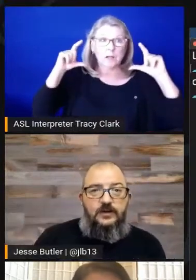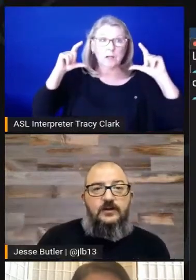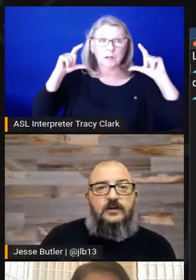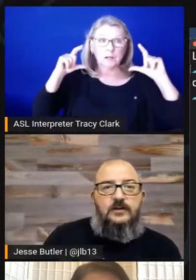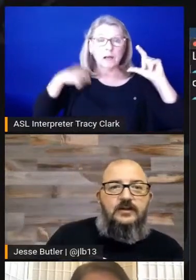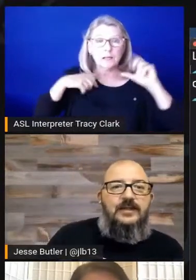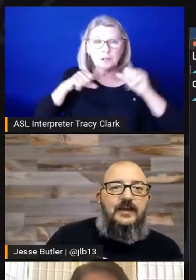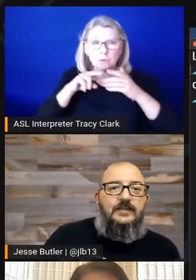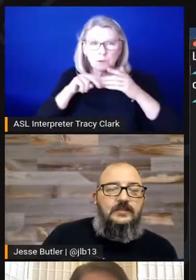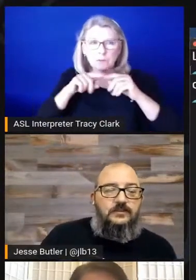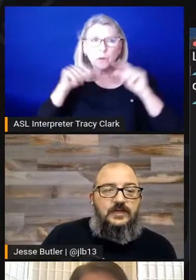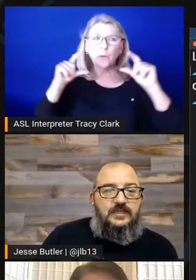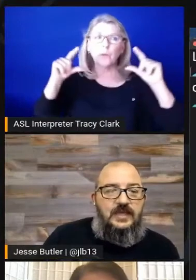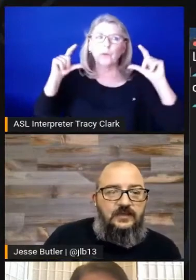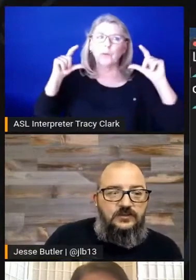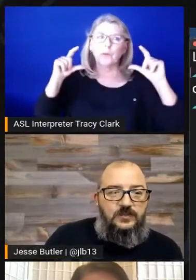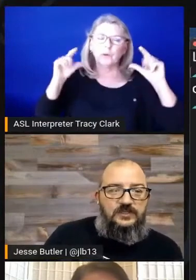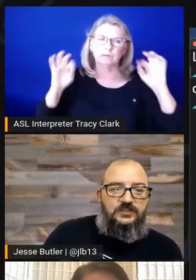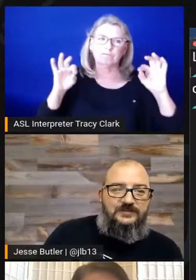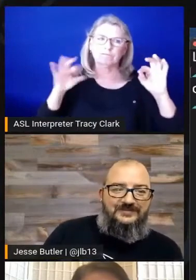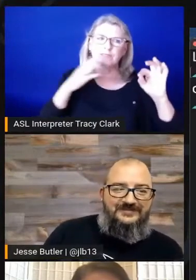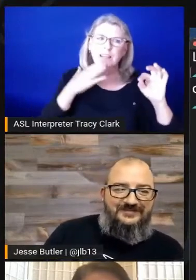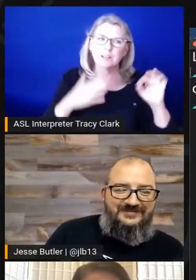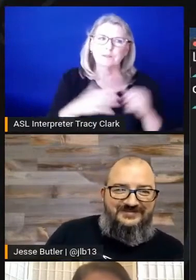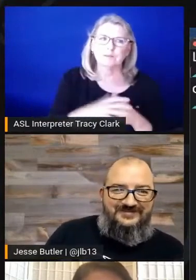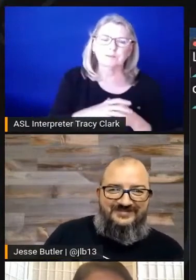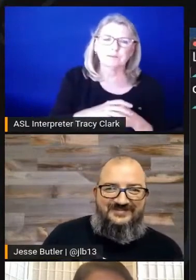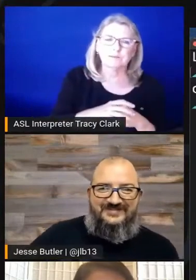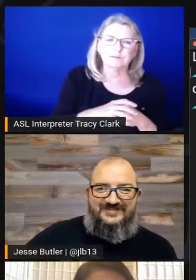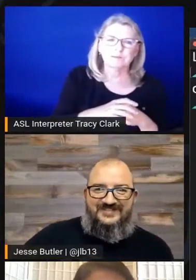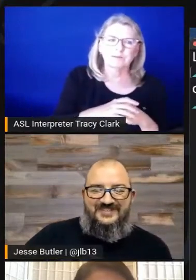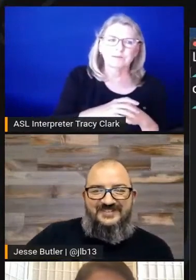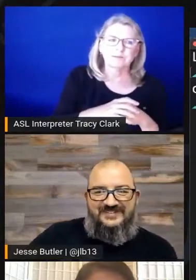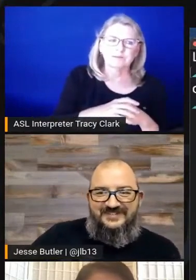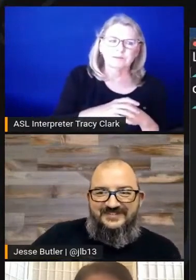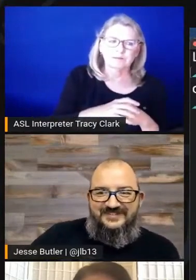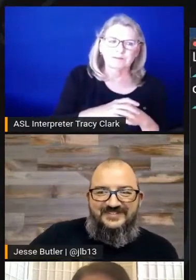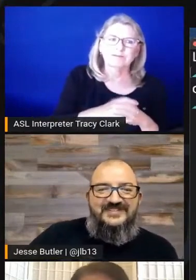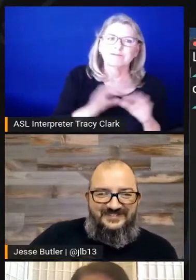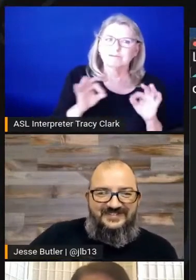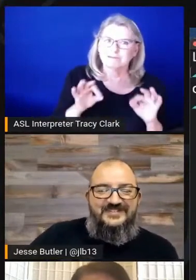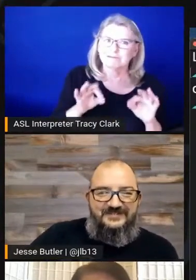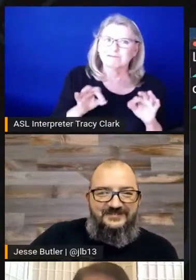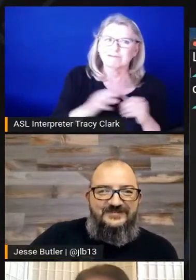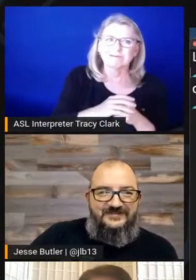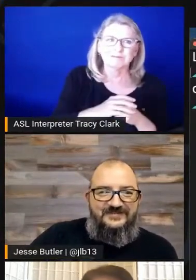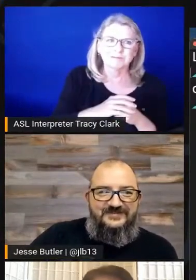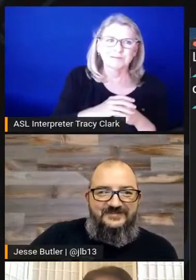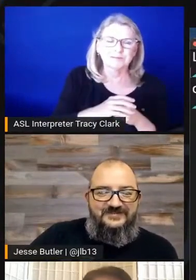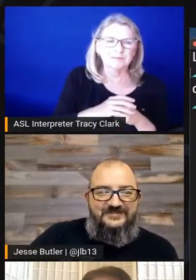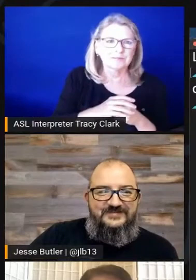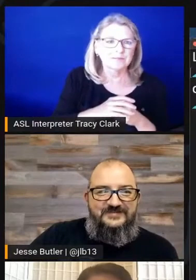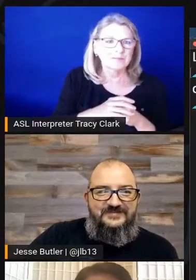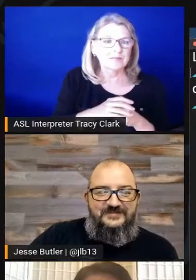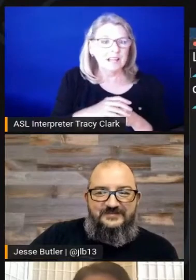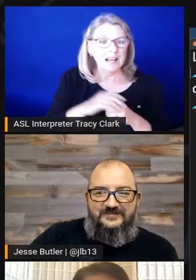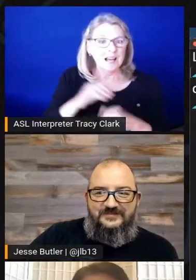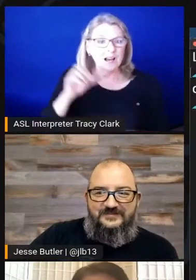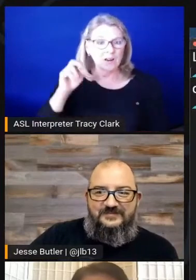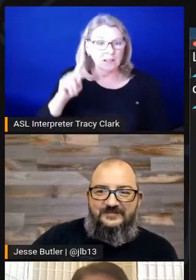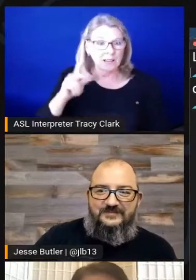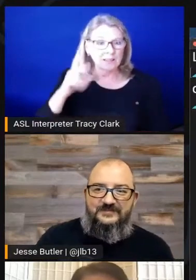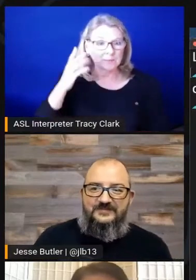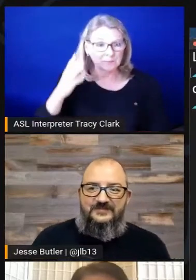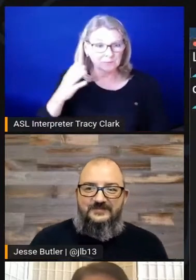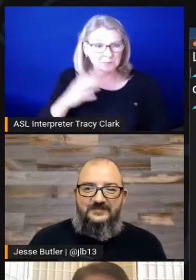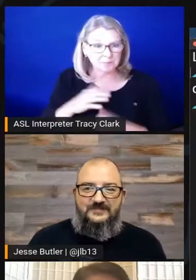bigger. Yeah, that's great. Thank you so much. Yeah, great. Of course. That's awesome. Right. Okay, cool.